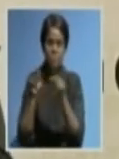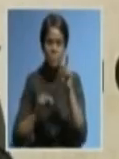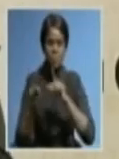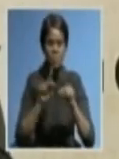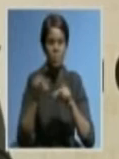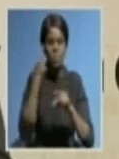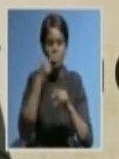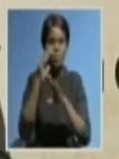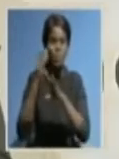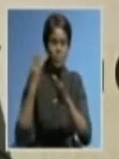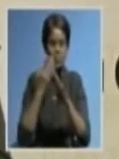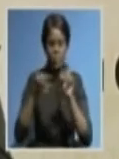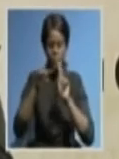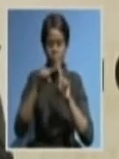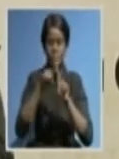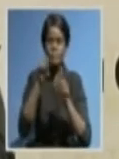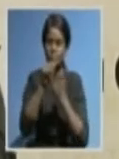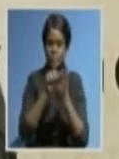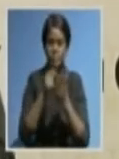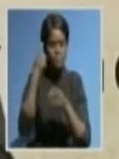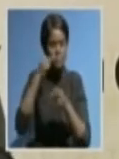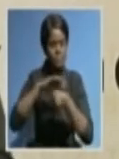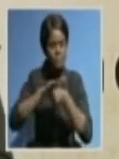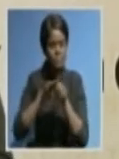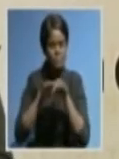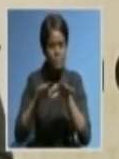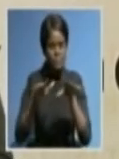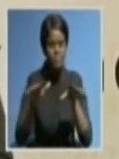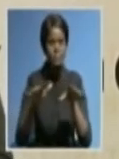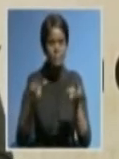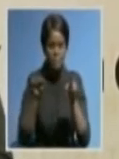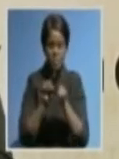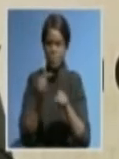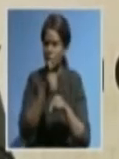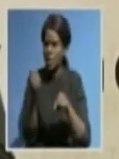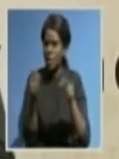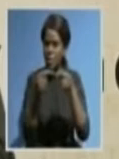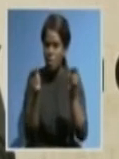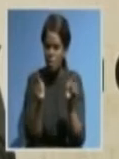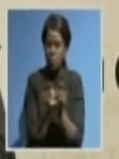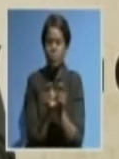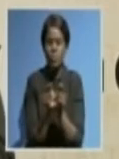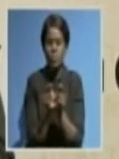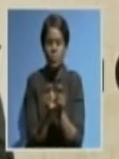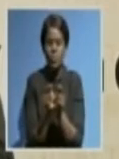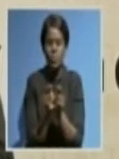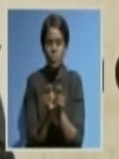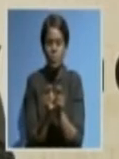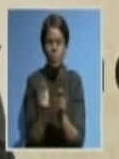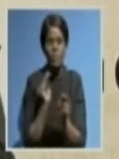tested positive for COVID-19 and on the second generation of contacts. So we did run